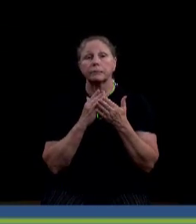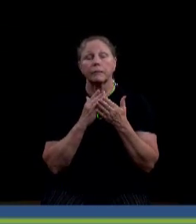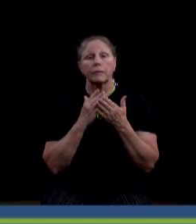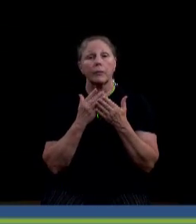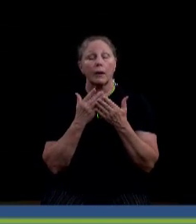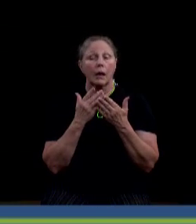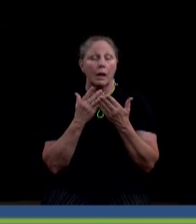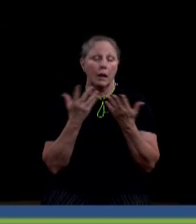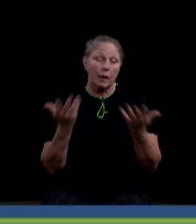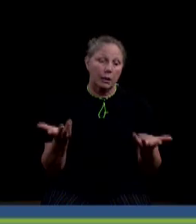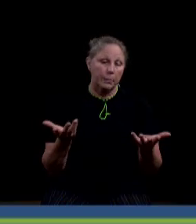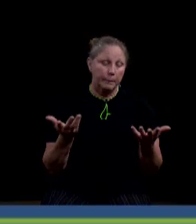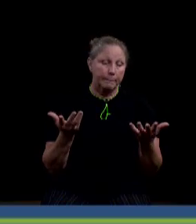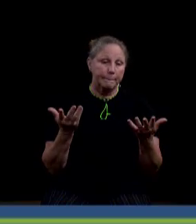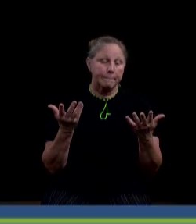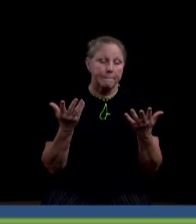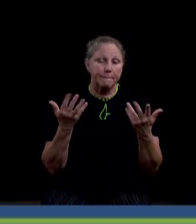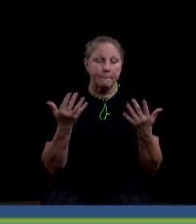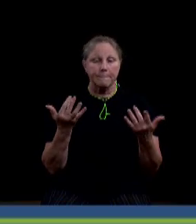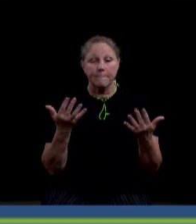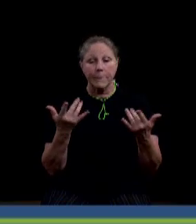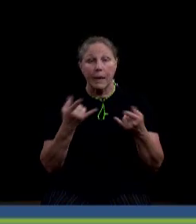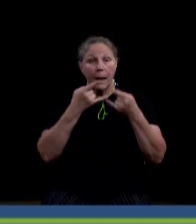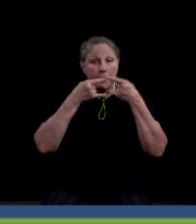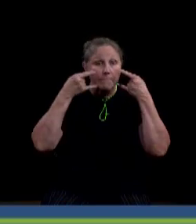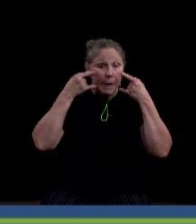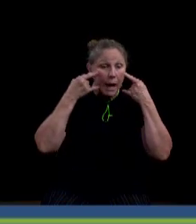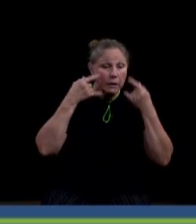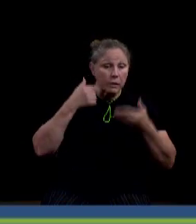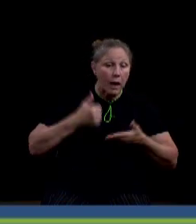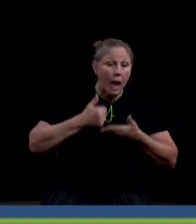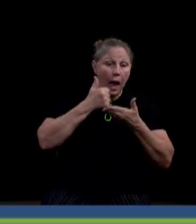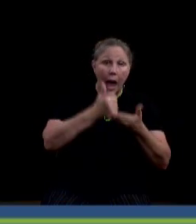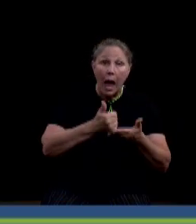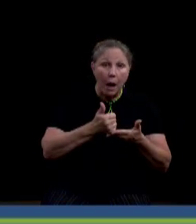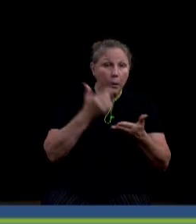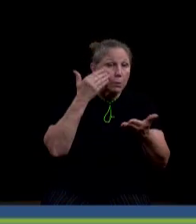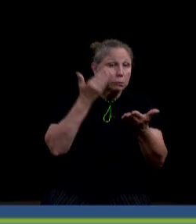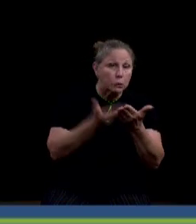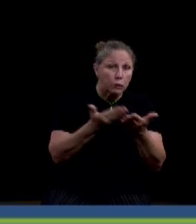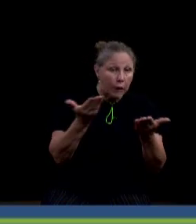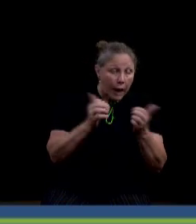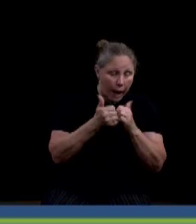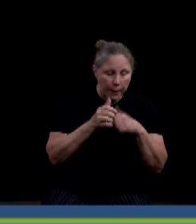masks are a benefit early in the epidemic when